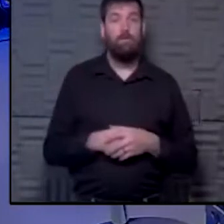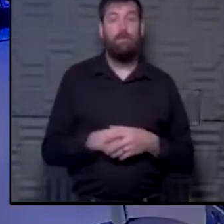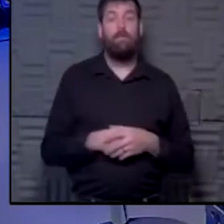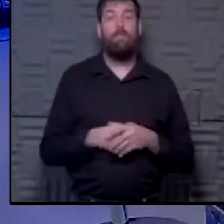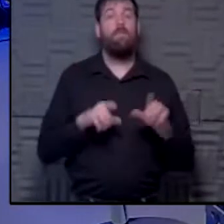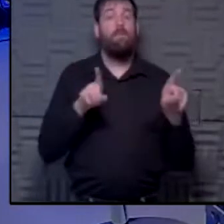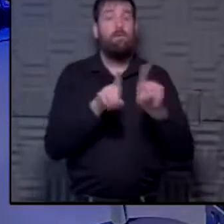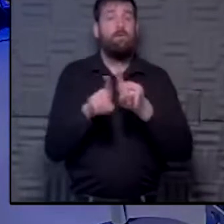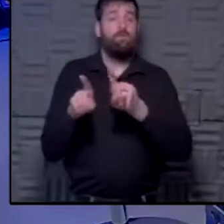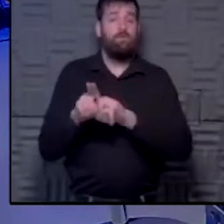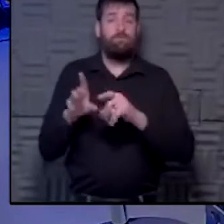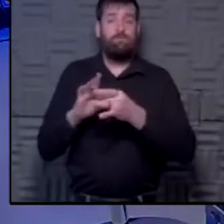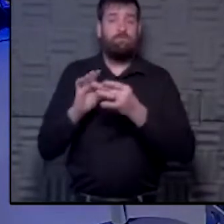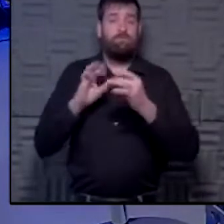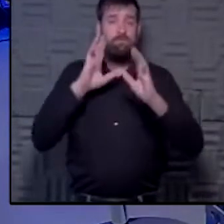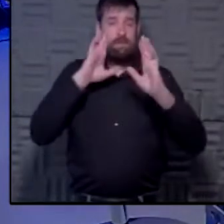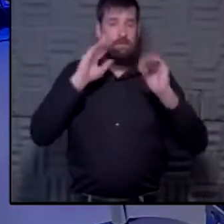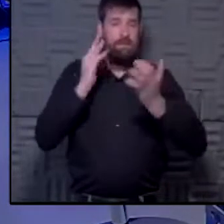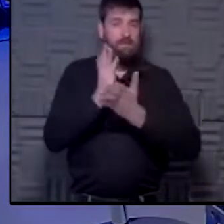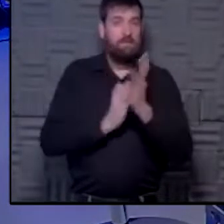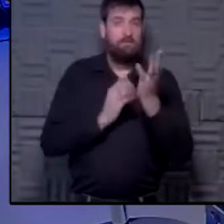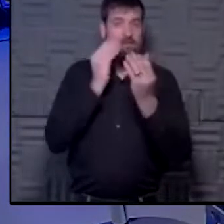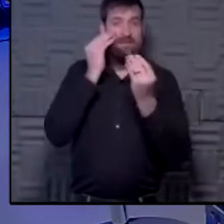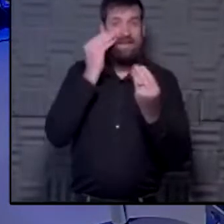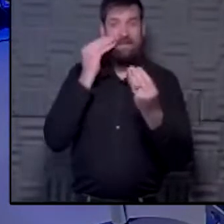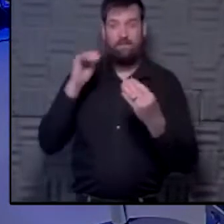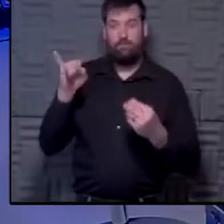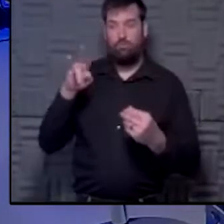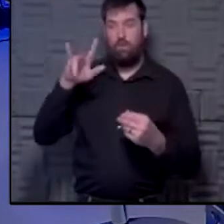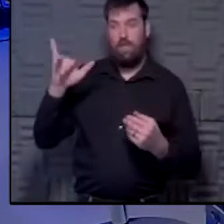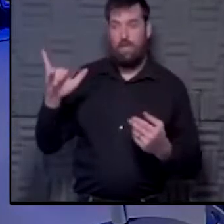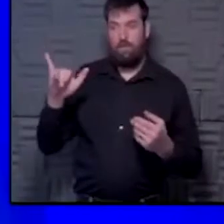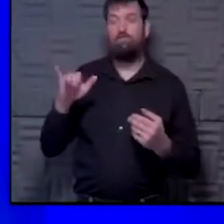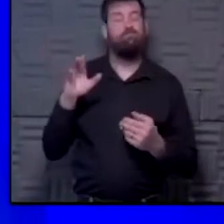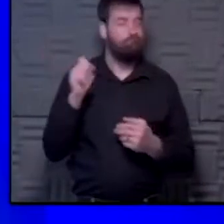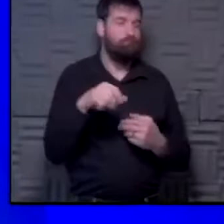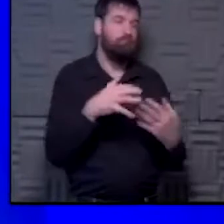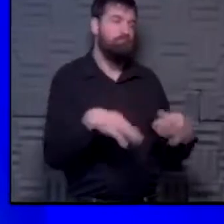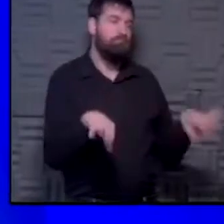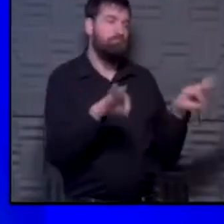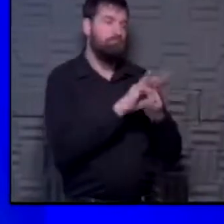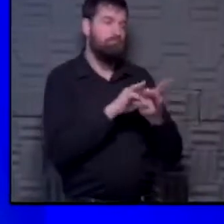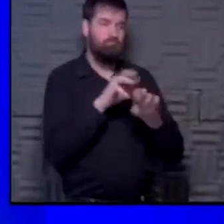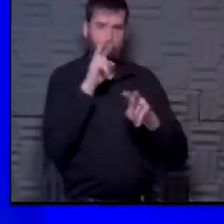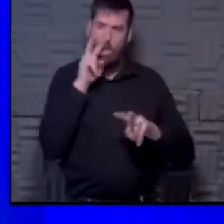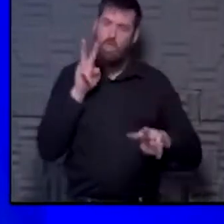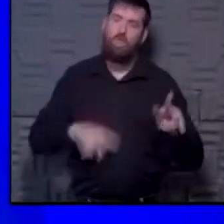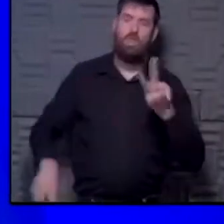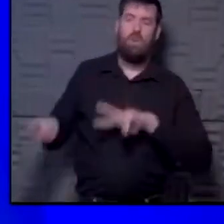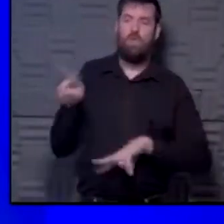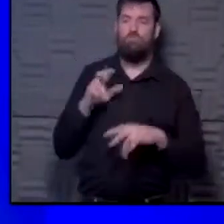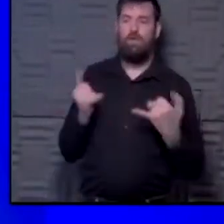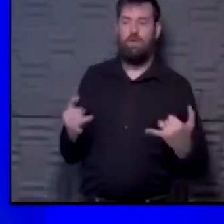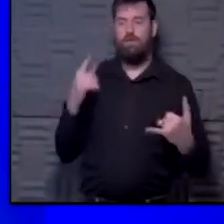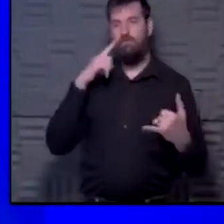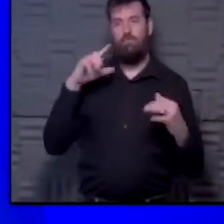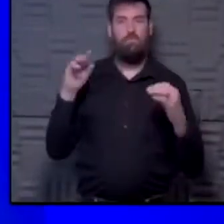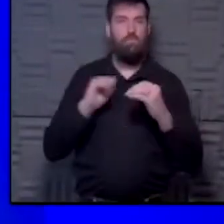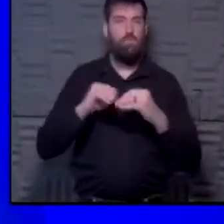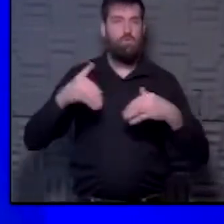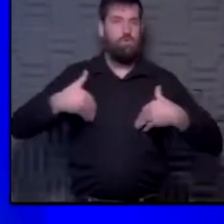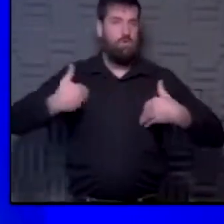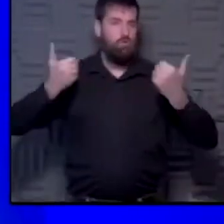say that we expect some of that data coming out, I think, in July. Yeah, I mean, I think that's the key, is it's being looked at right now for those younger age groups,